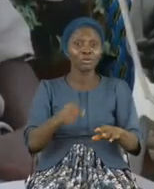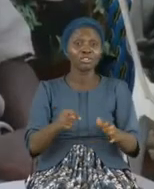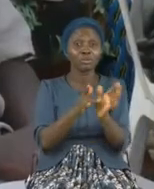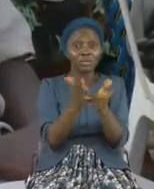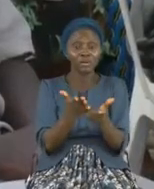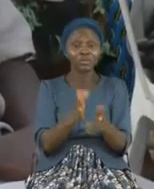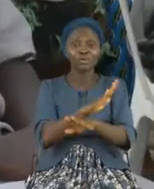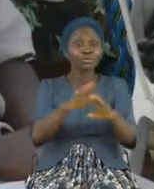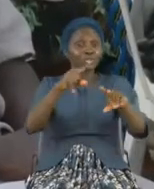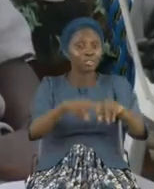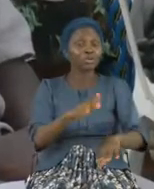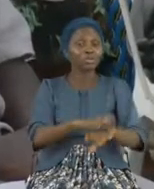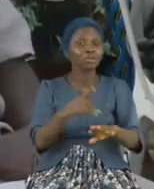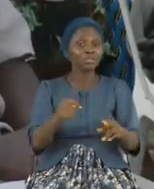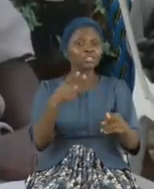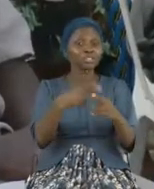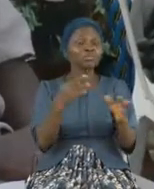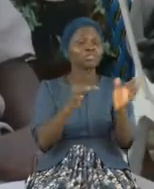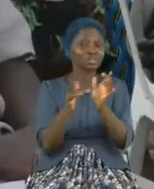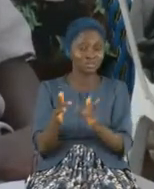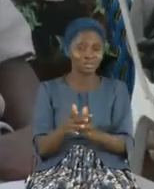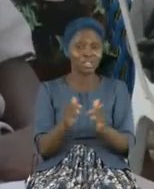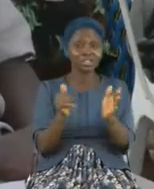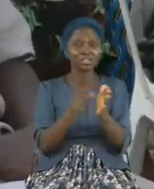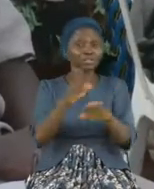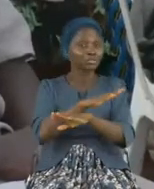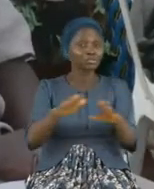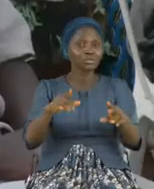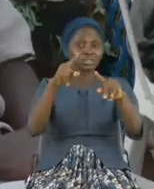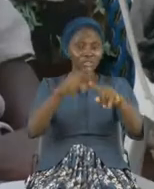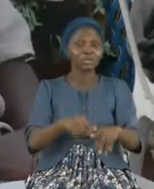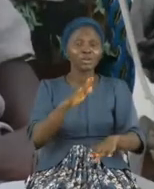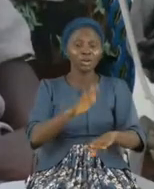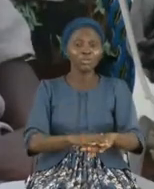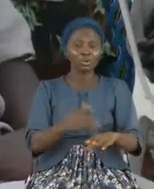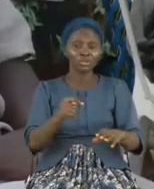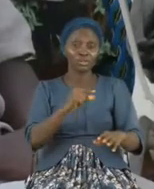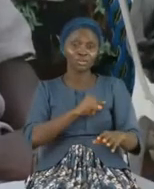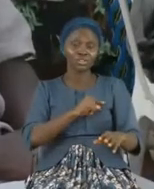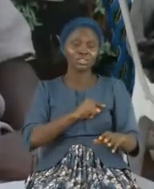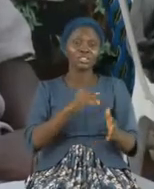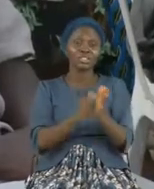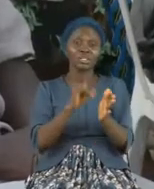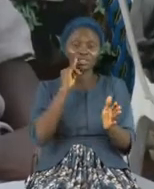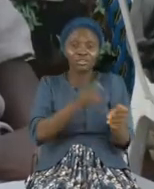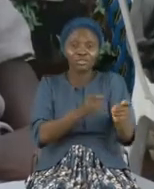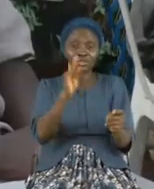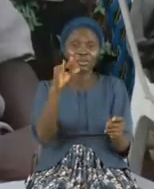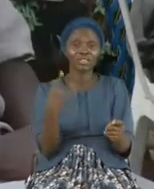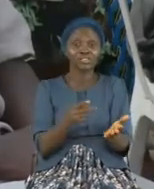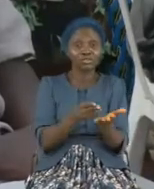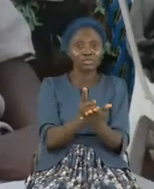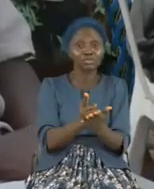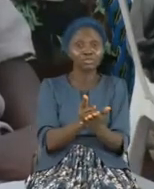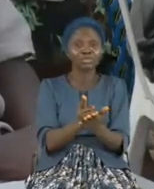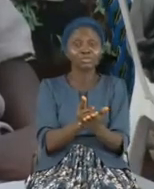don't depend upon the conscience nurtured by the truth alone. You must